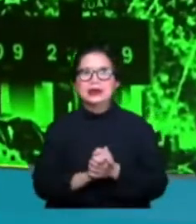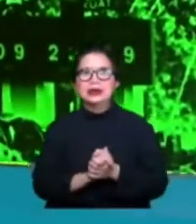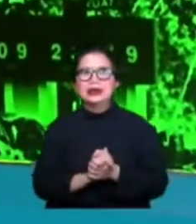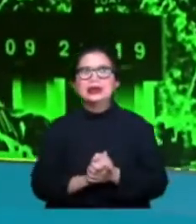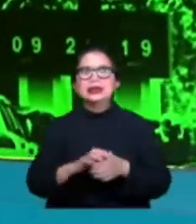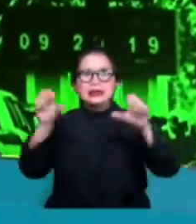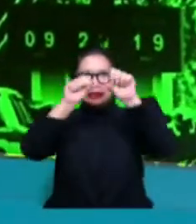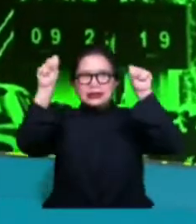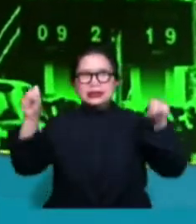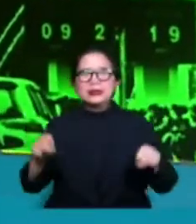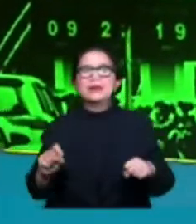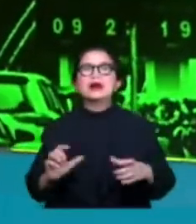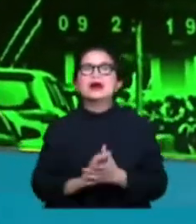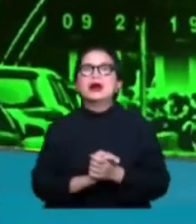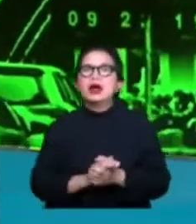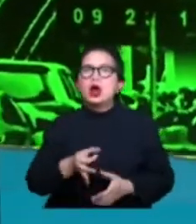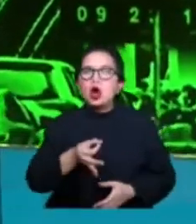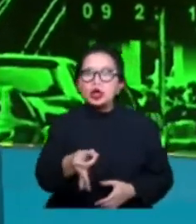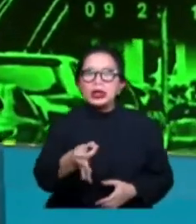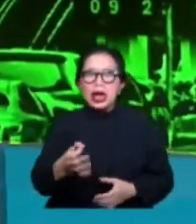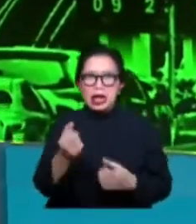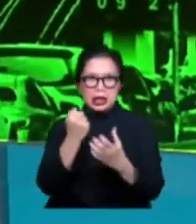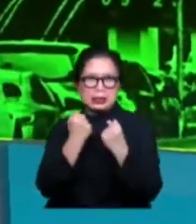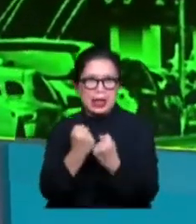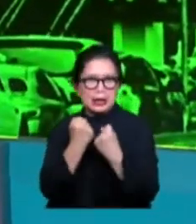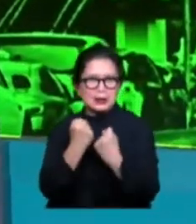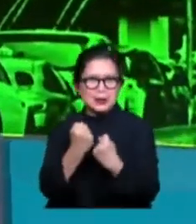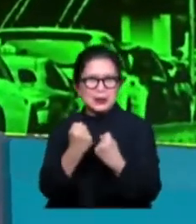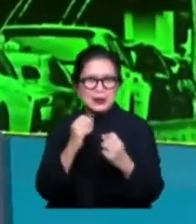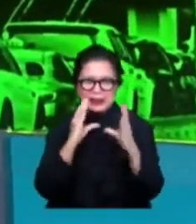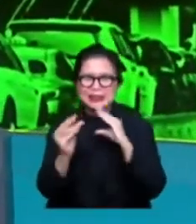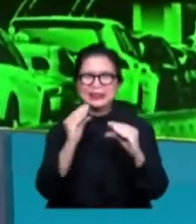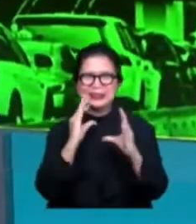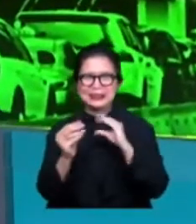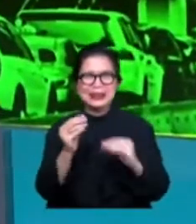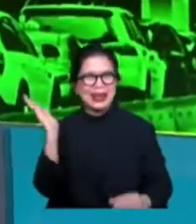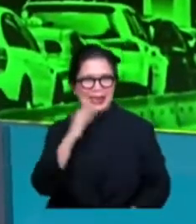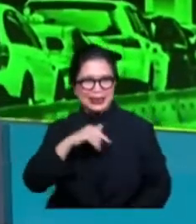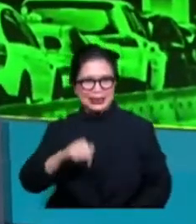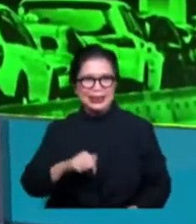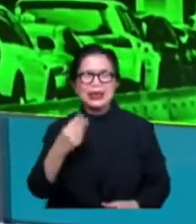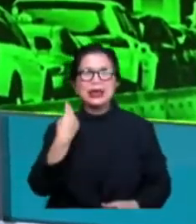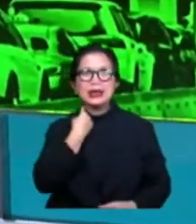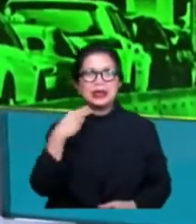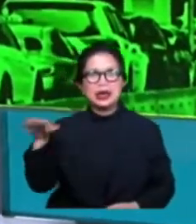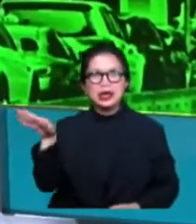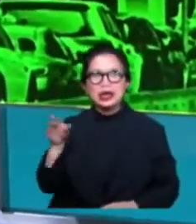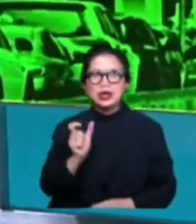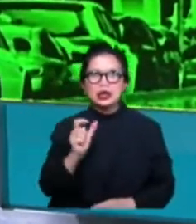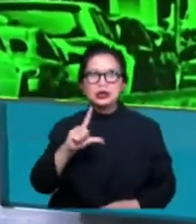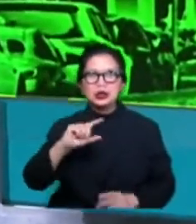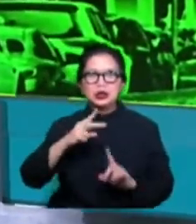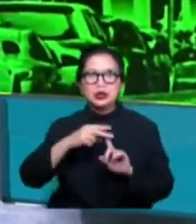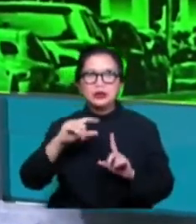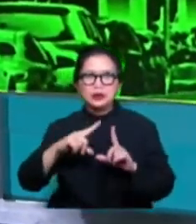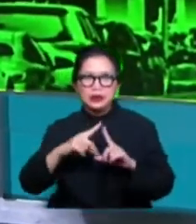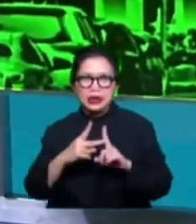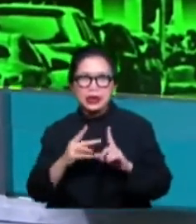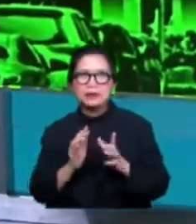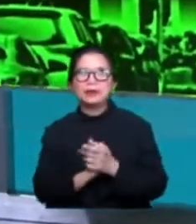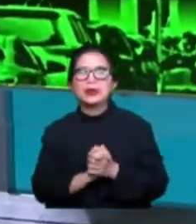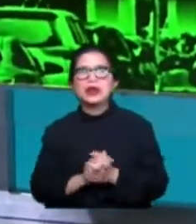lead this discussion for today, we have Dr. Zulvia Oktanida Syarif, a psychiatrist from Tarakan Hospital, Jakarta.